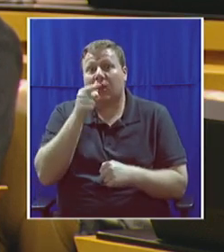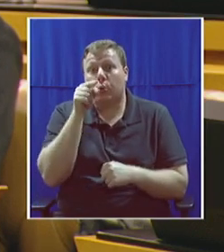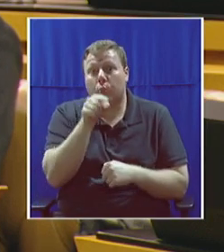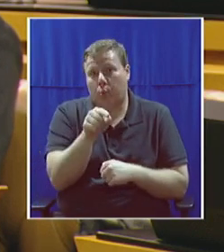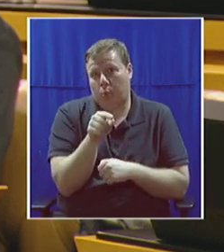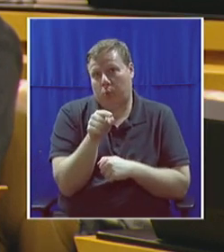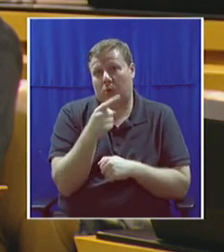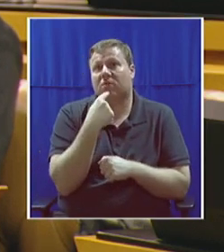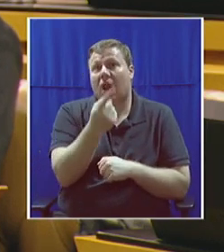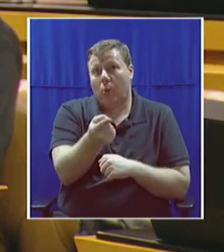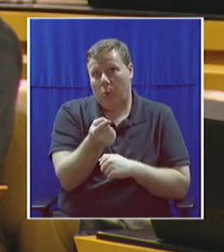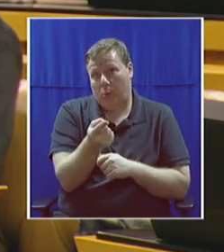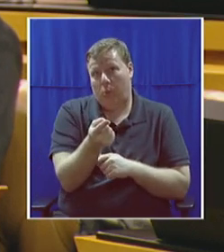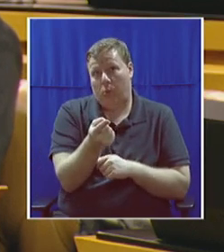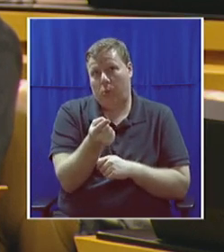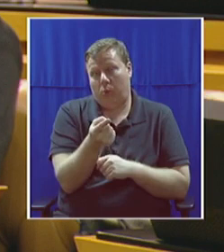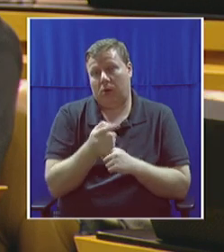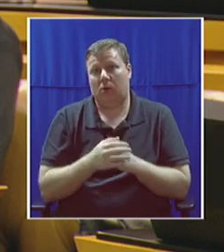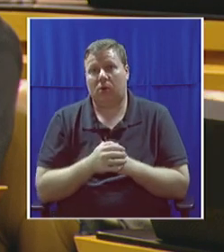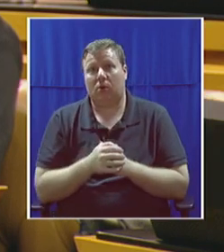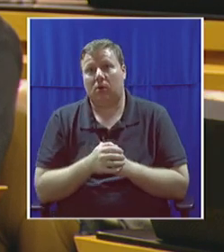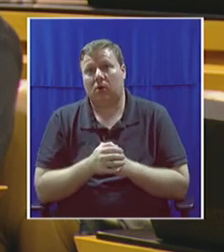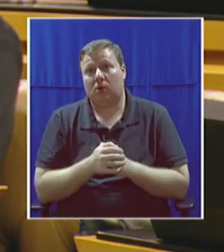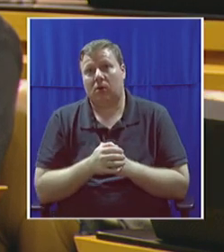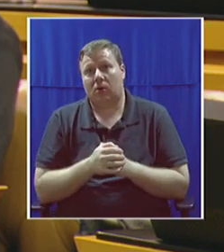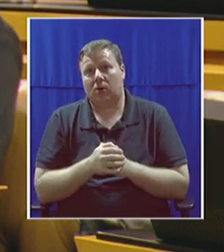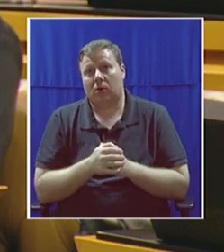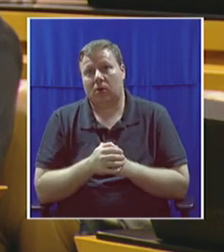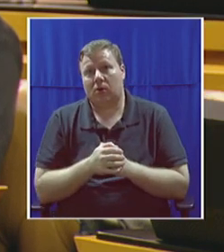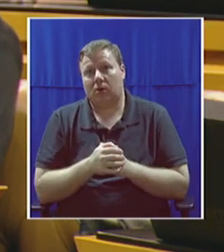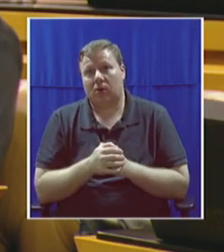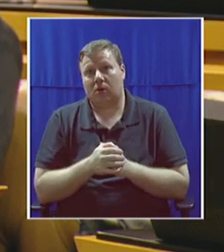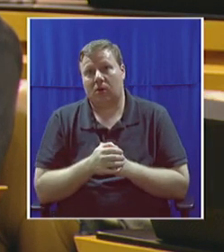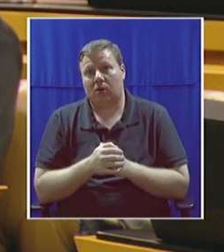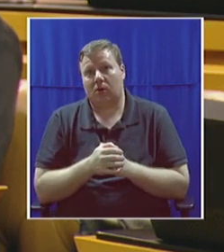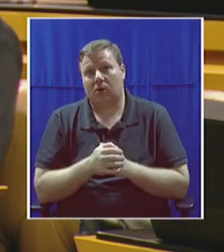you ER we only